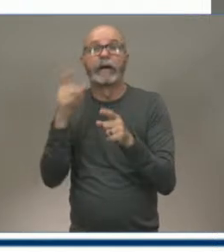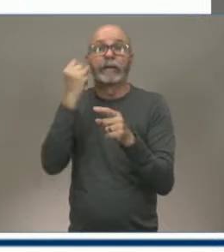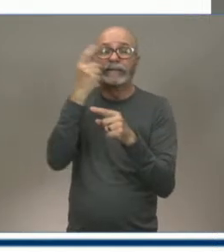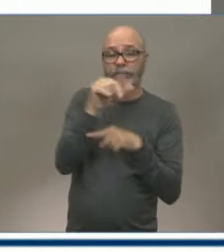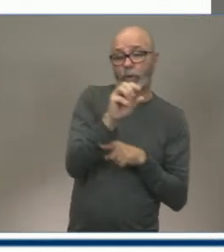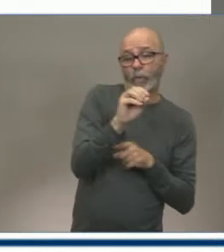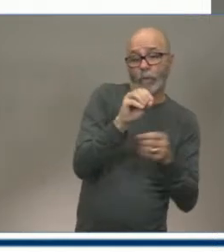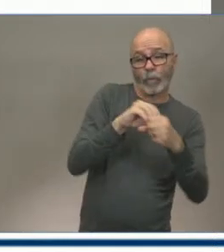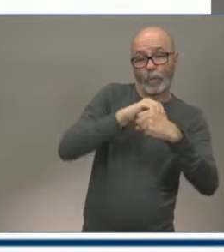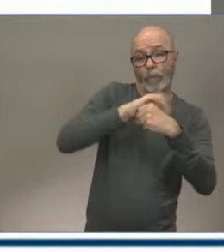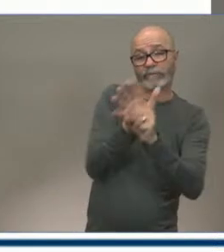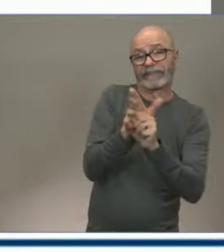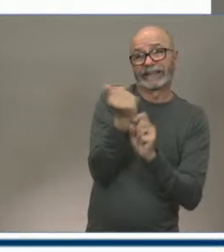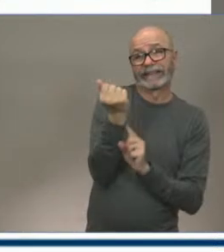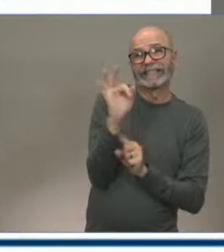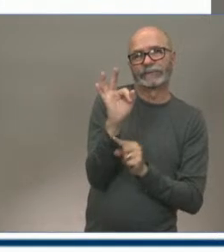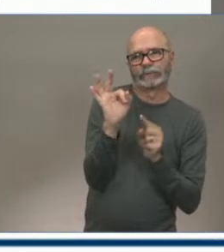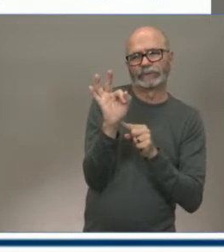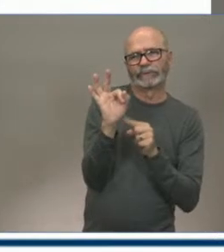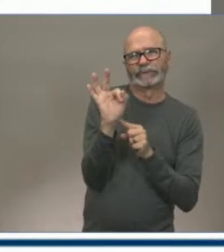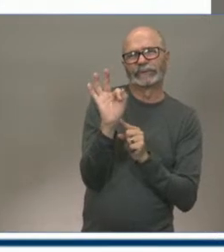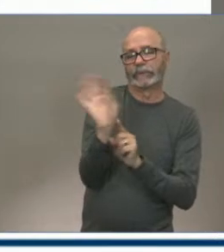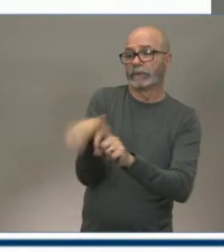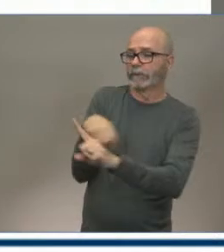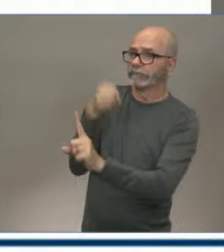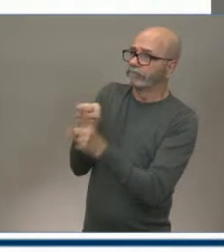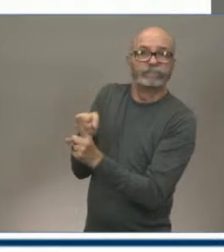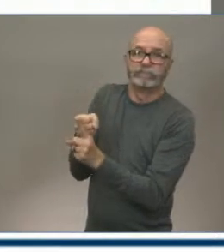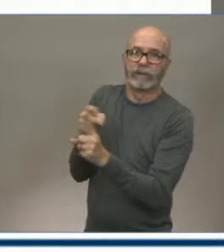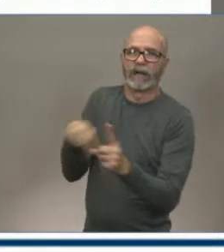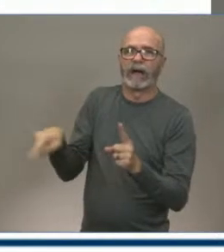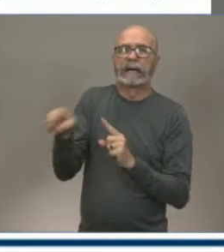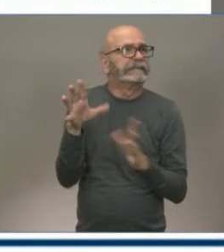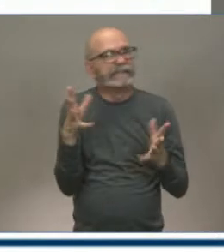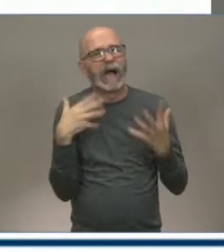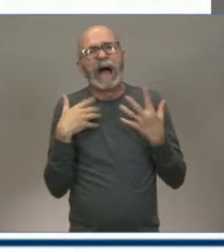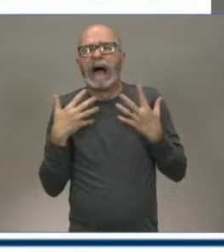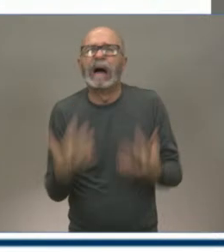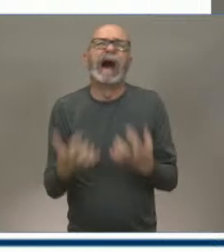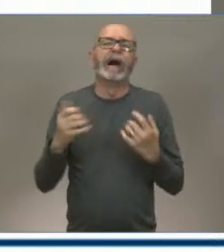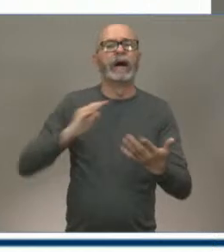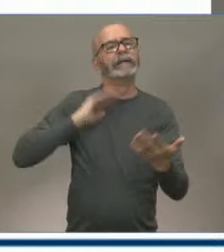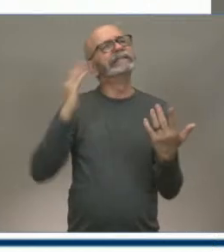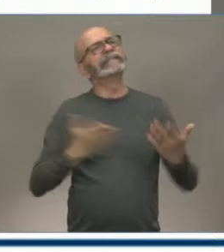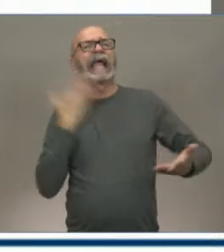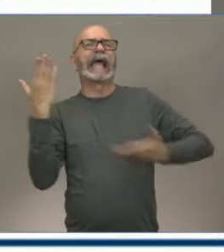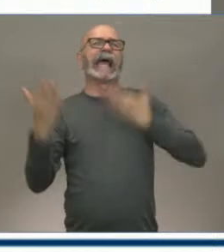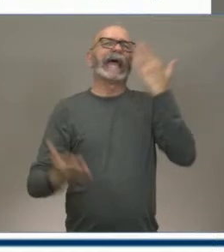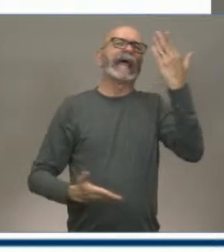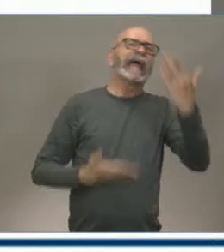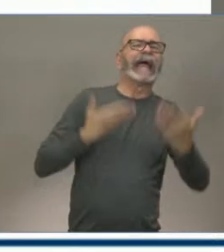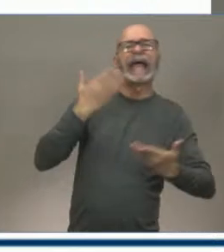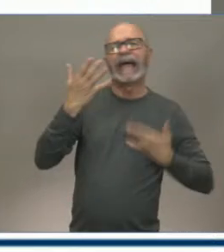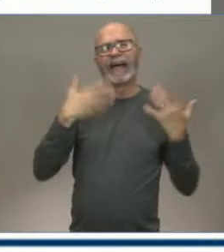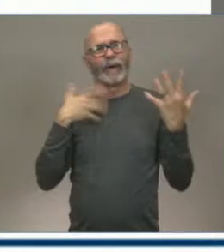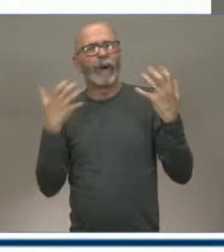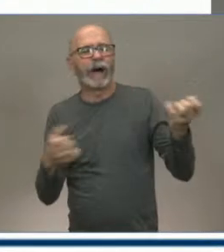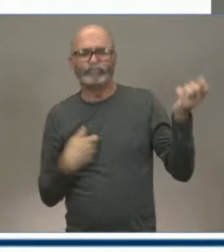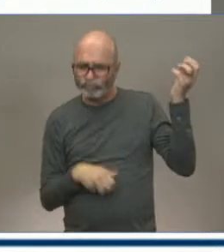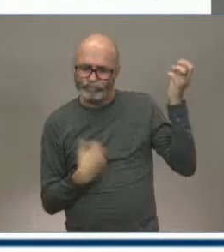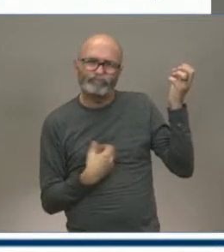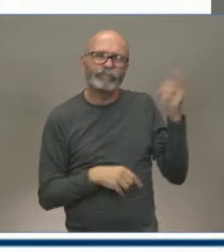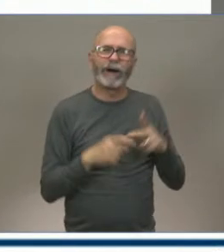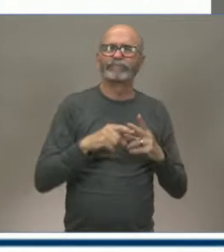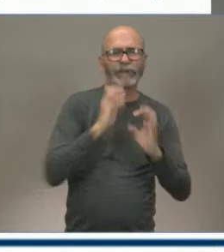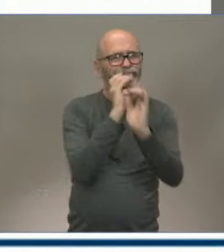big impact on those where playing an instrument or singing is important to them and has been part of their normal school